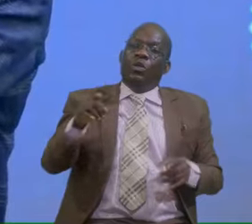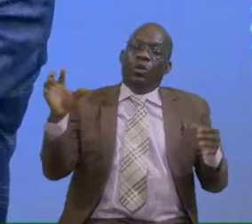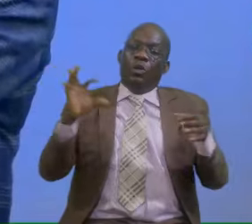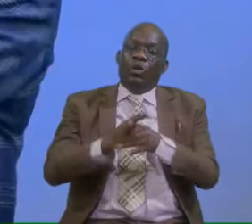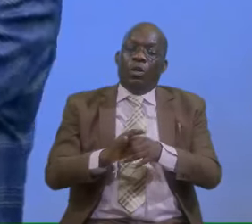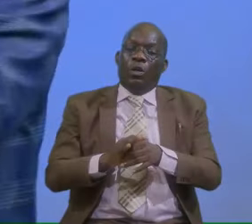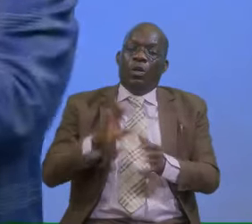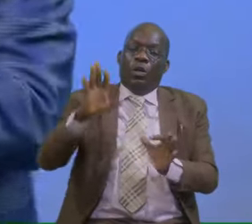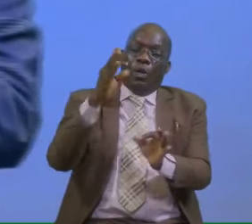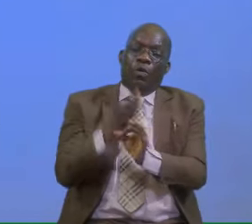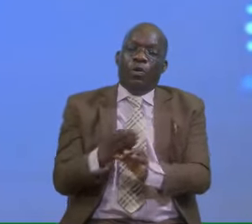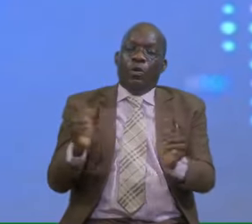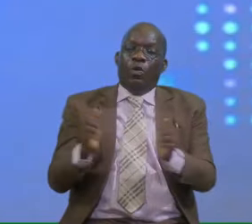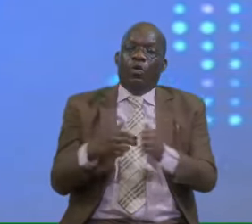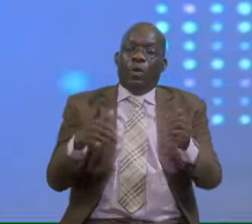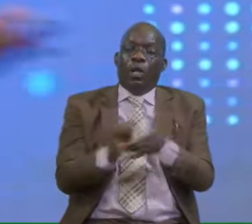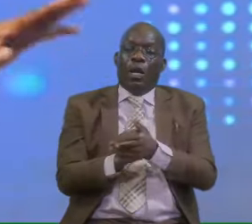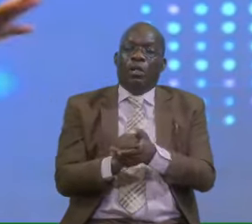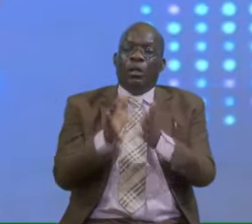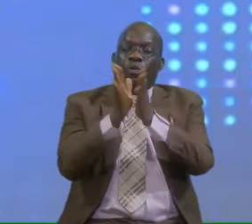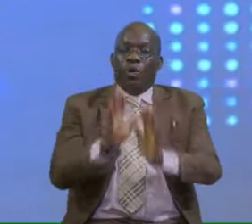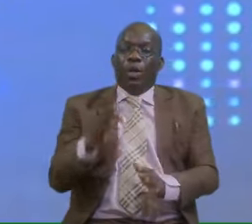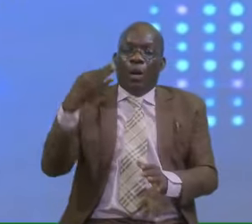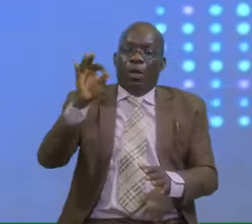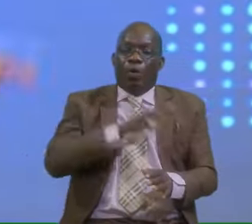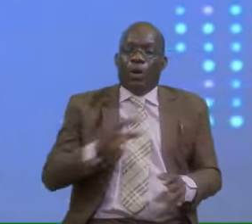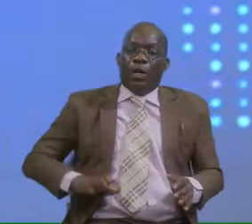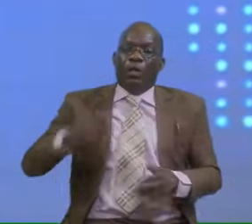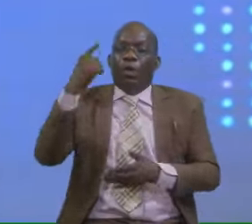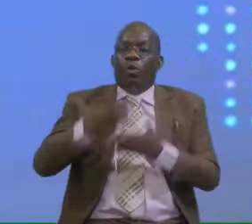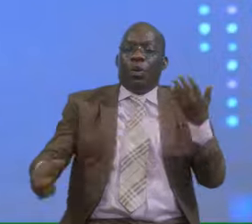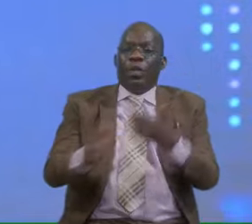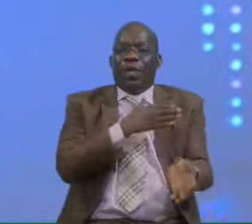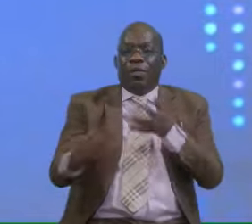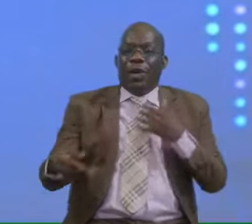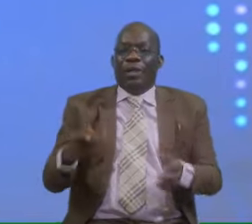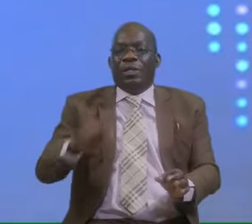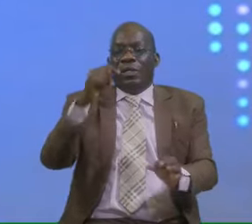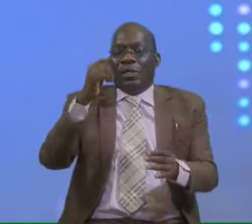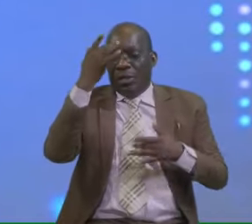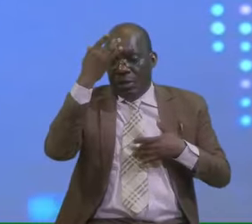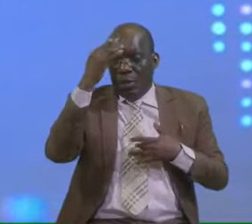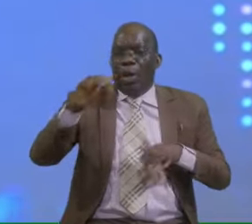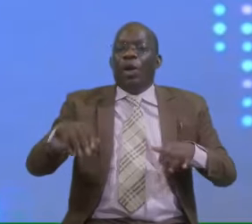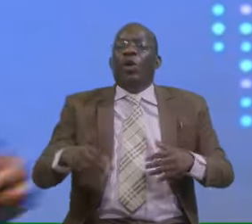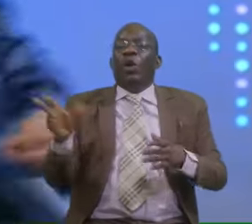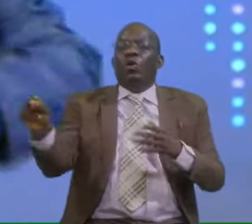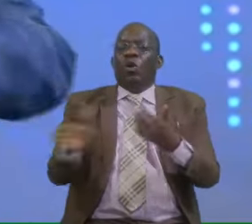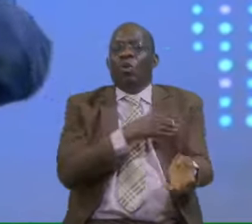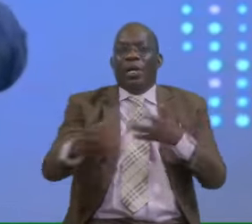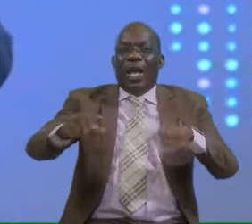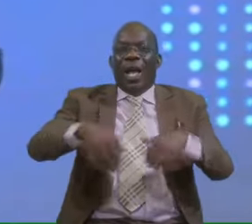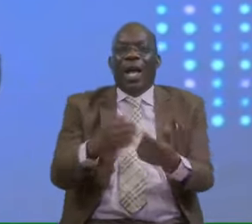that intercession of Christ, whatever your sickness, however long the sickness has been